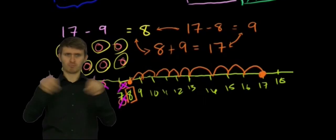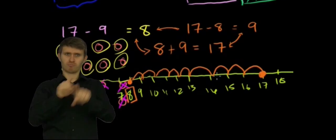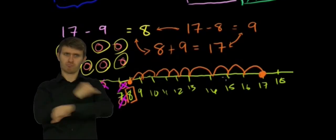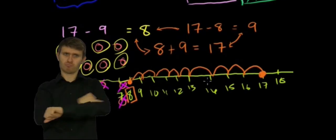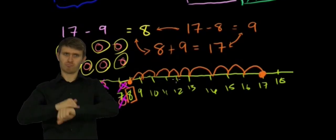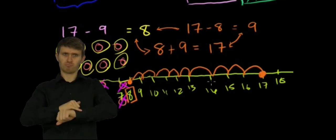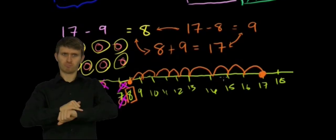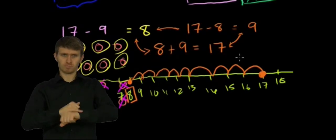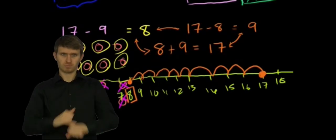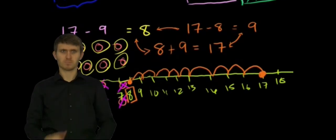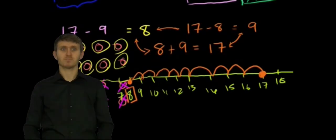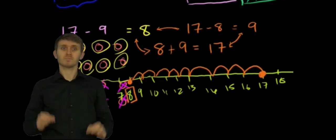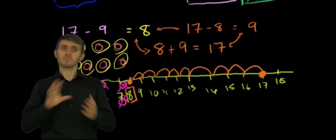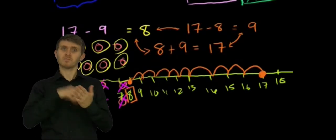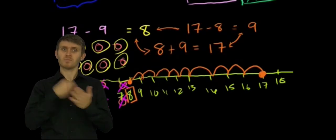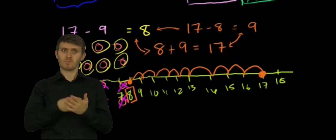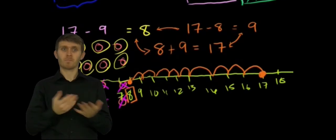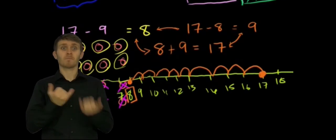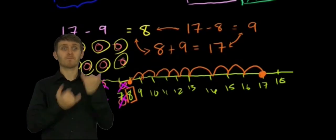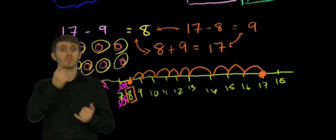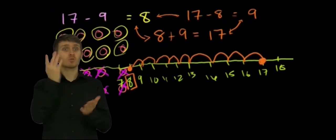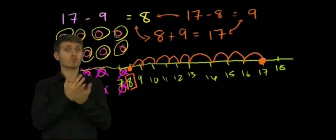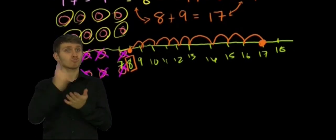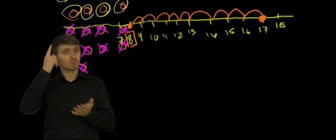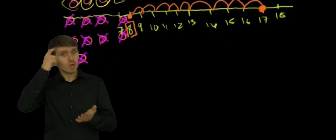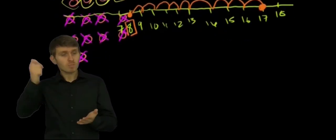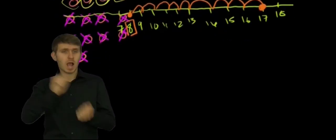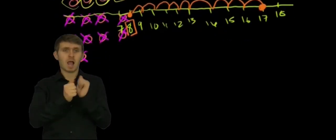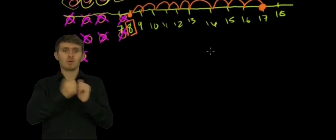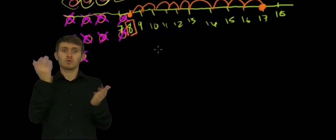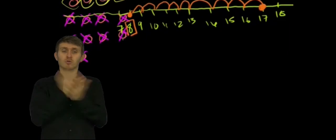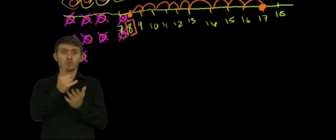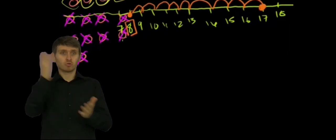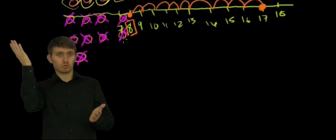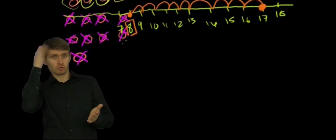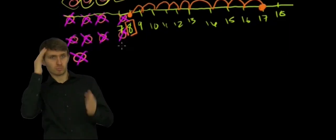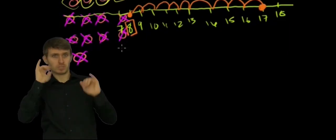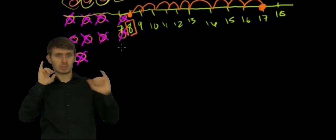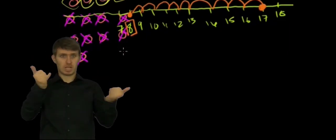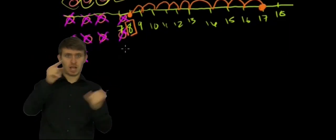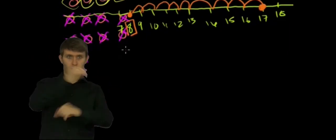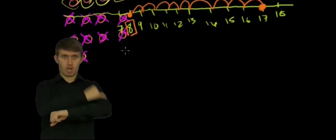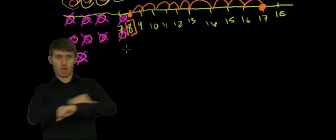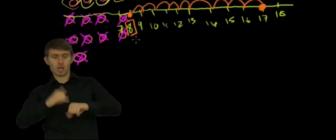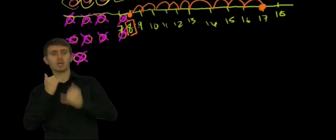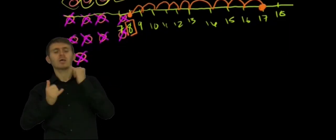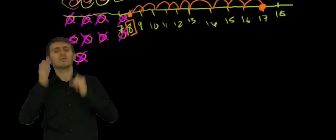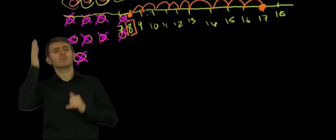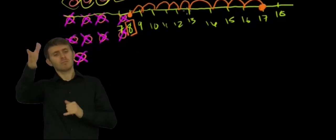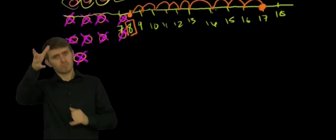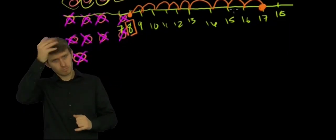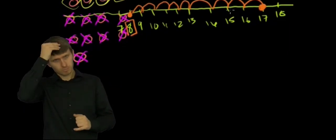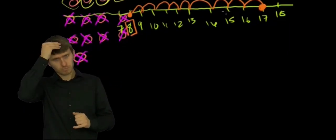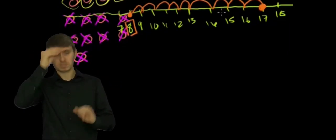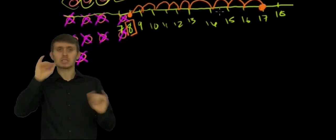to be imagining this number line. Let's do a couple more of these. And then once we have these memorized, or at least be